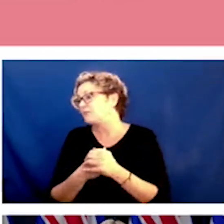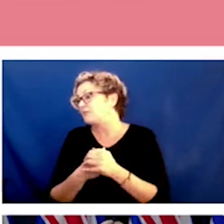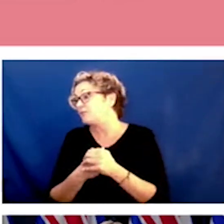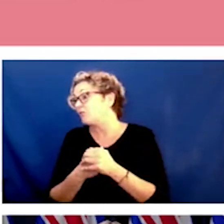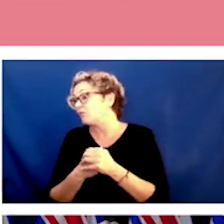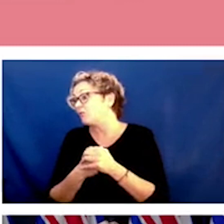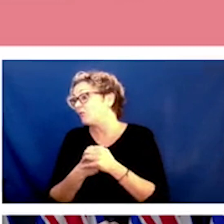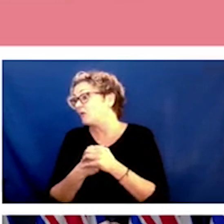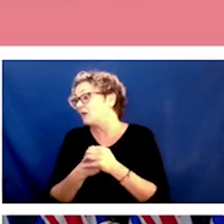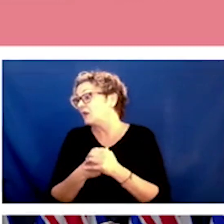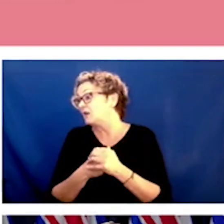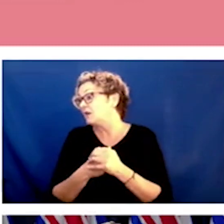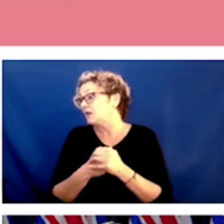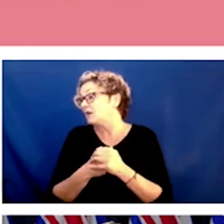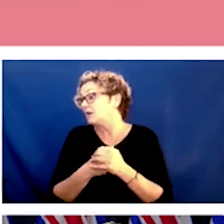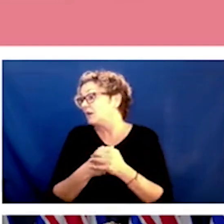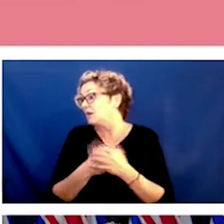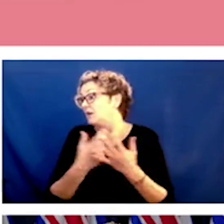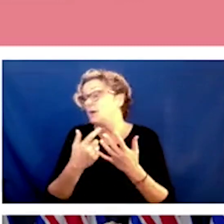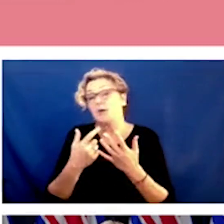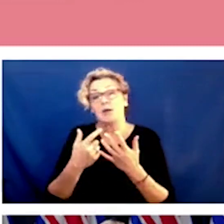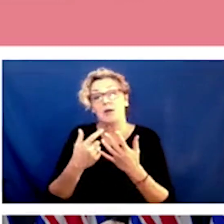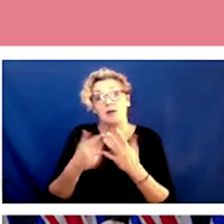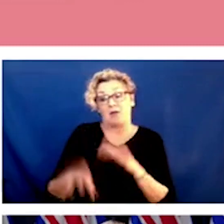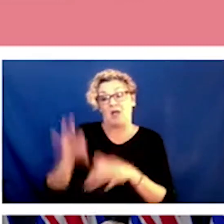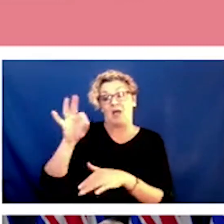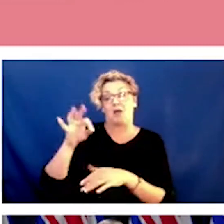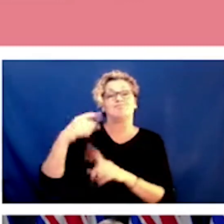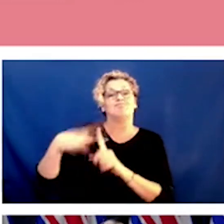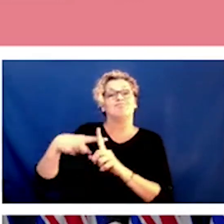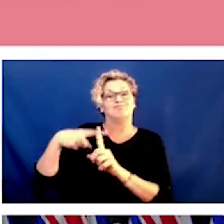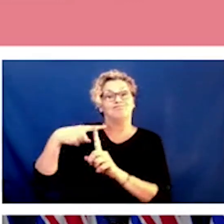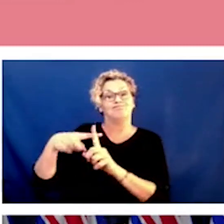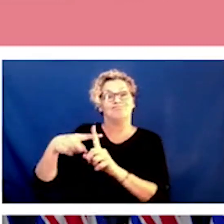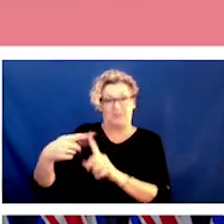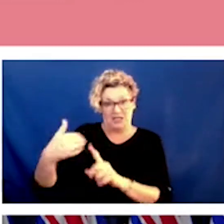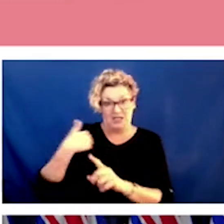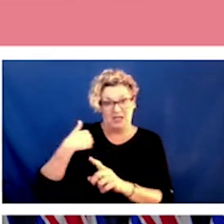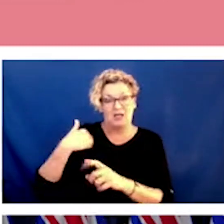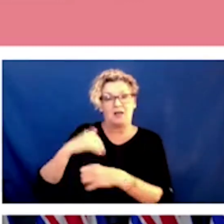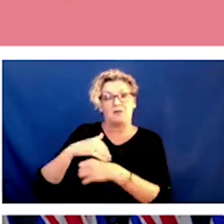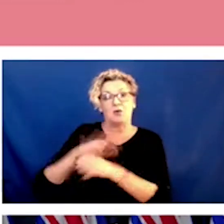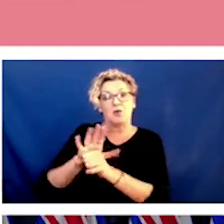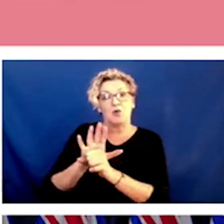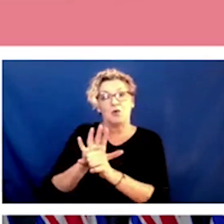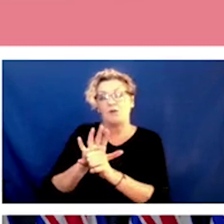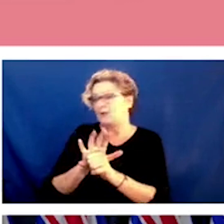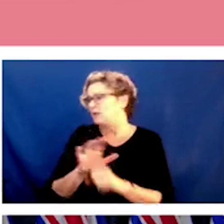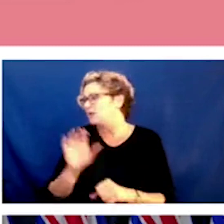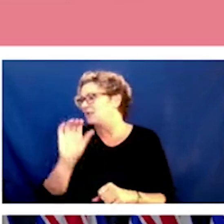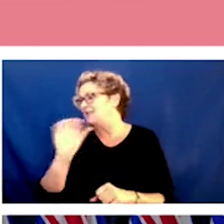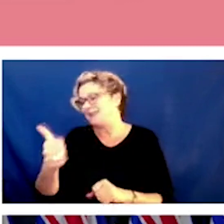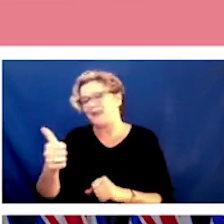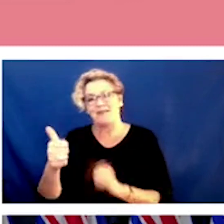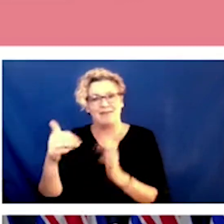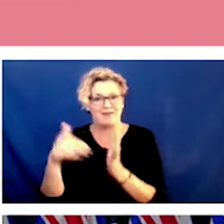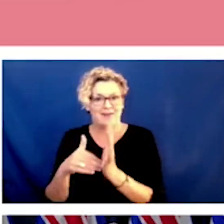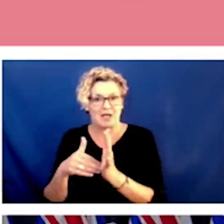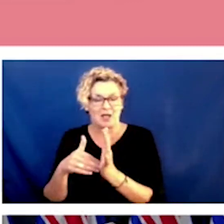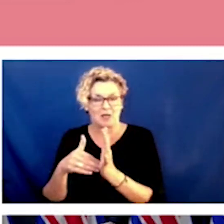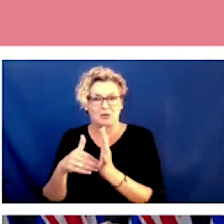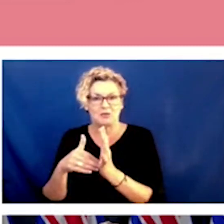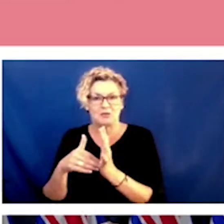This is our summary of laboratory testing, and as you can see, our testing rates have gone up quite a bit, 15% from last